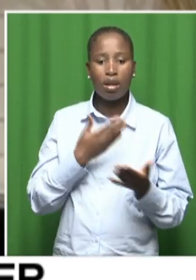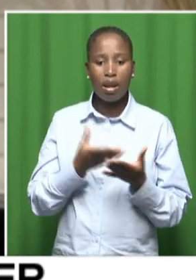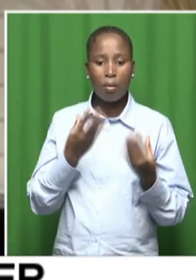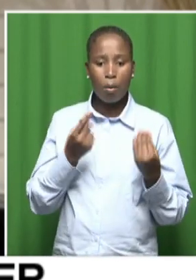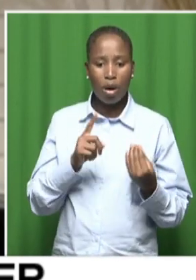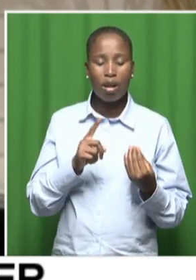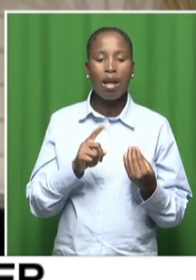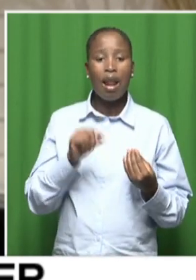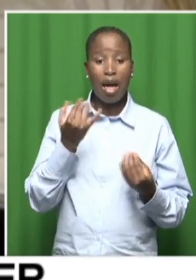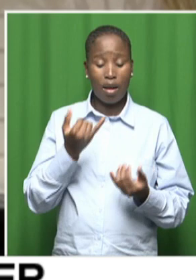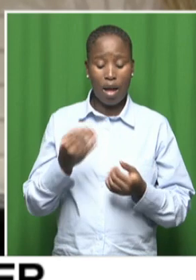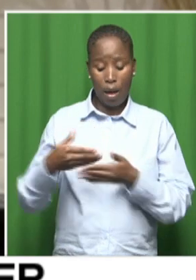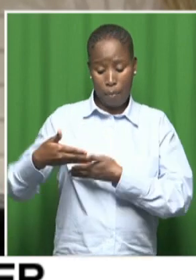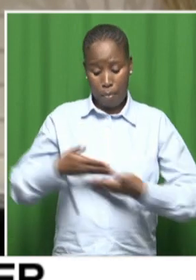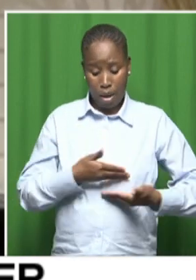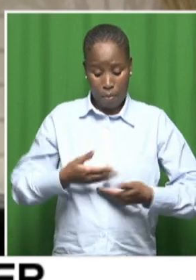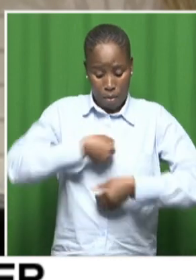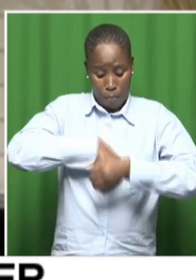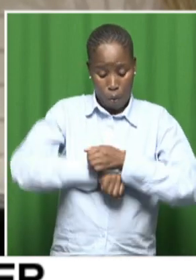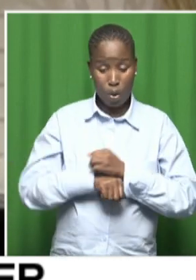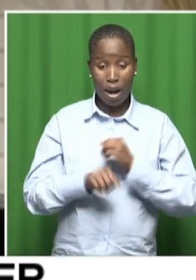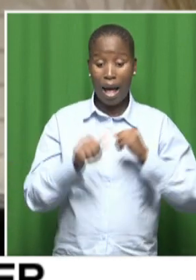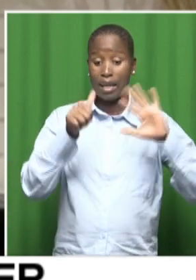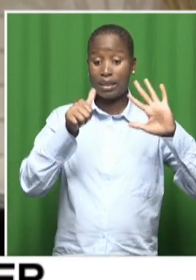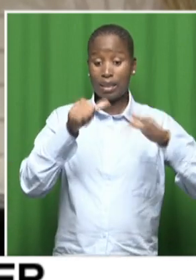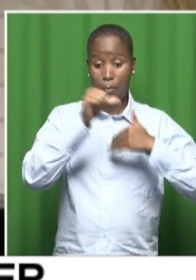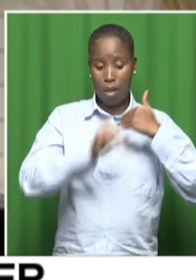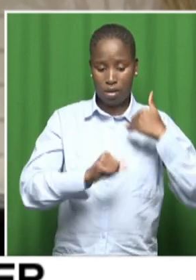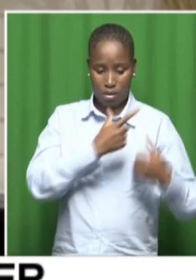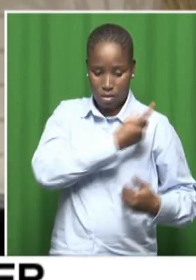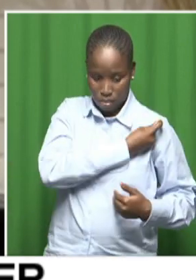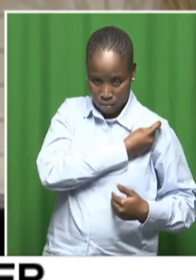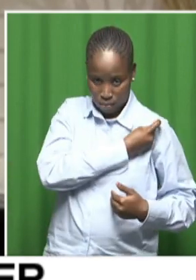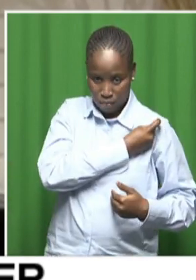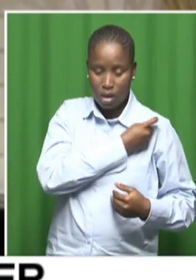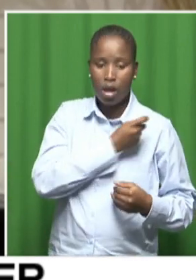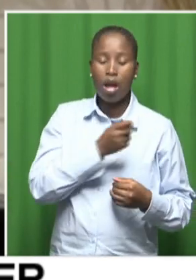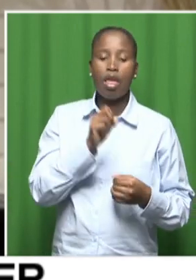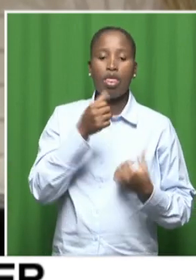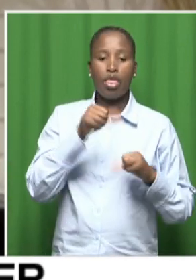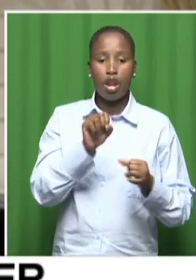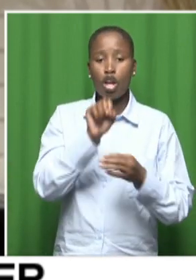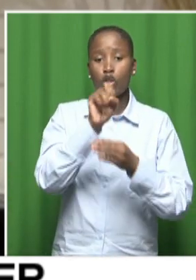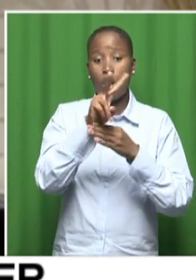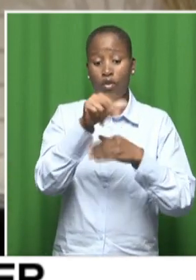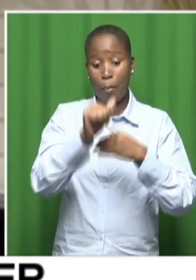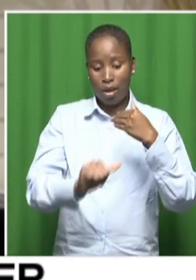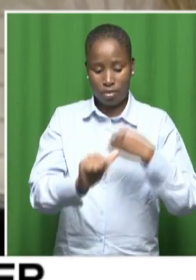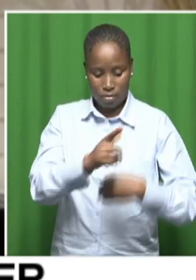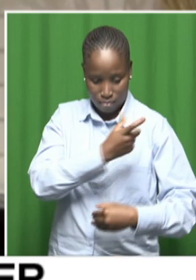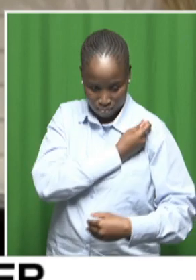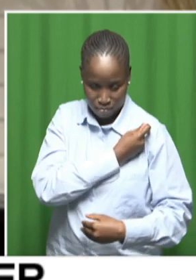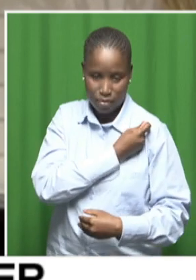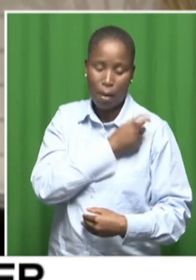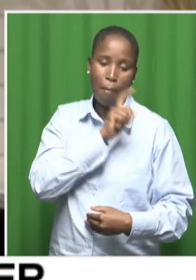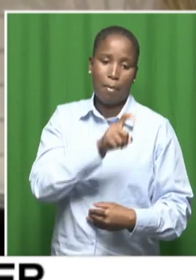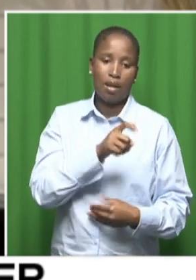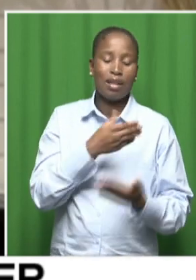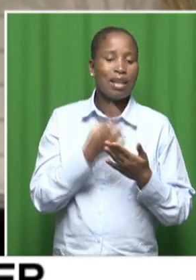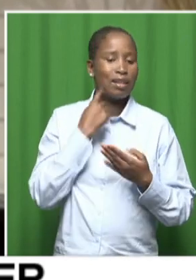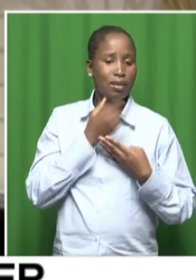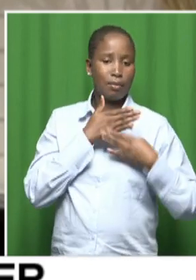and the second dose at 12 months. Because children at that age who haven't had their doses are most vulnerable to the